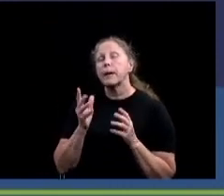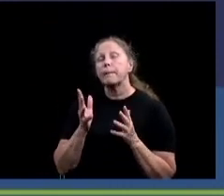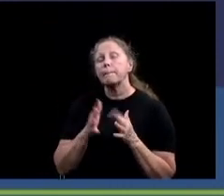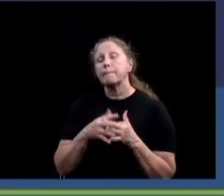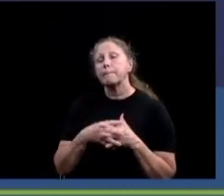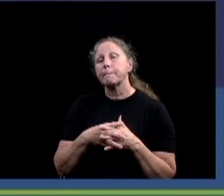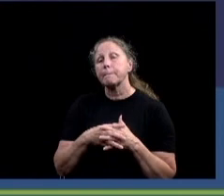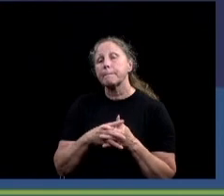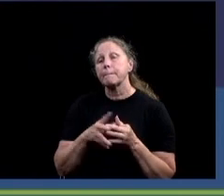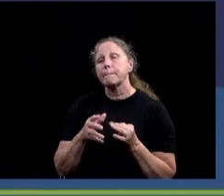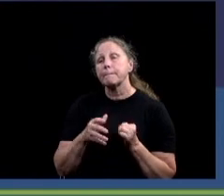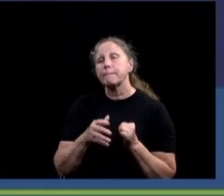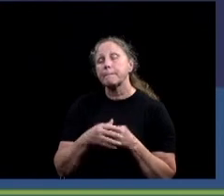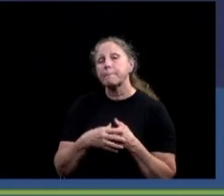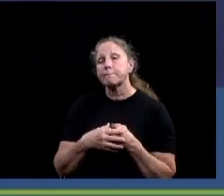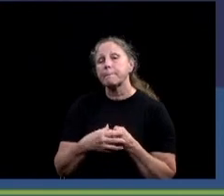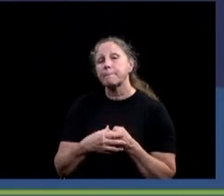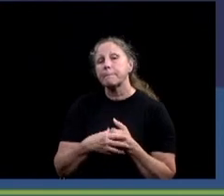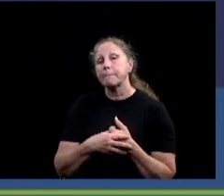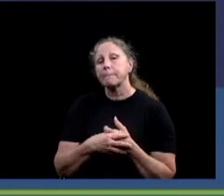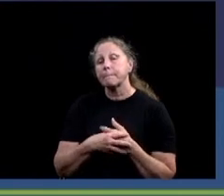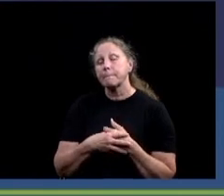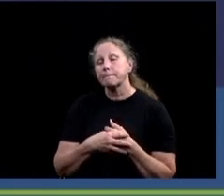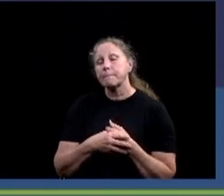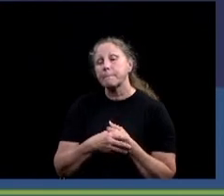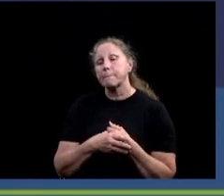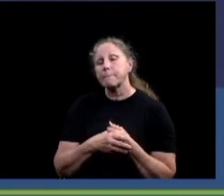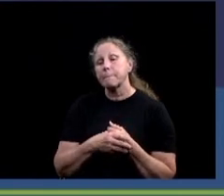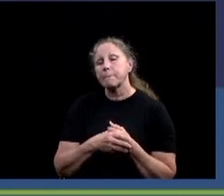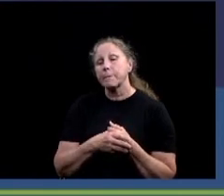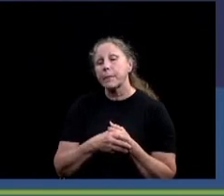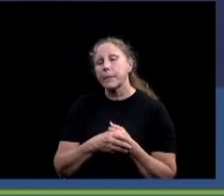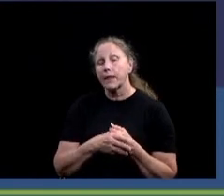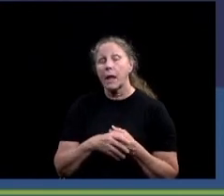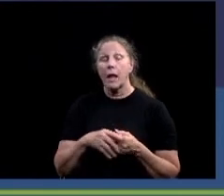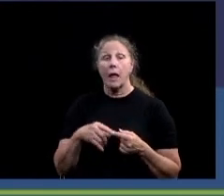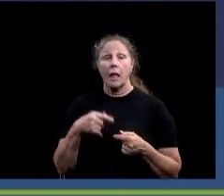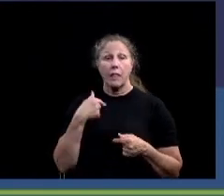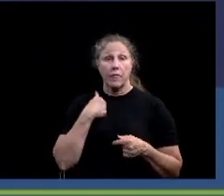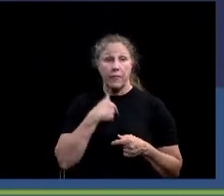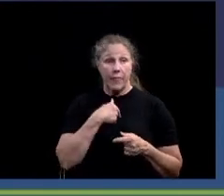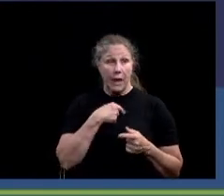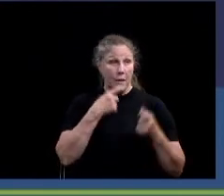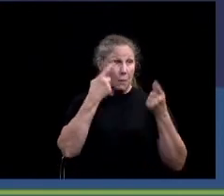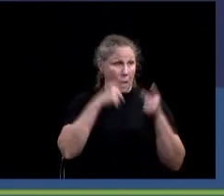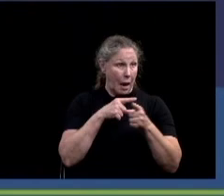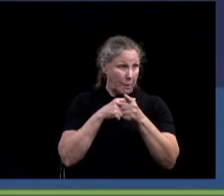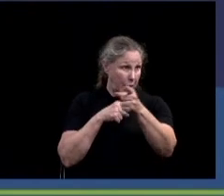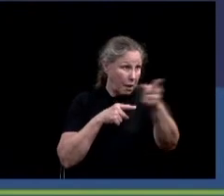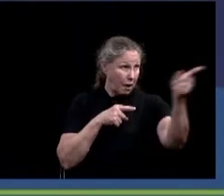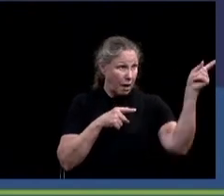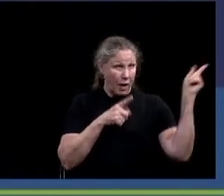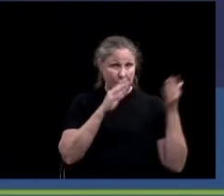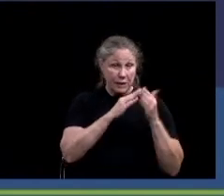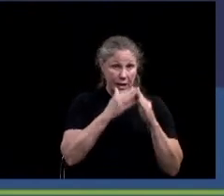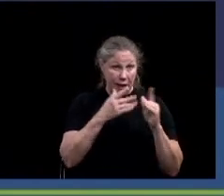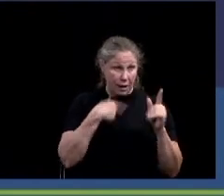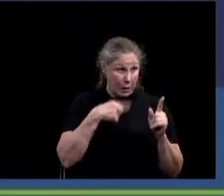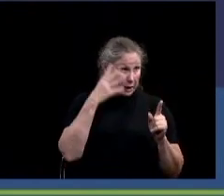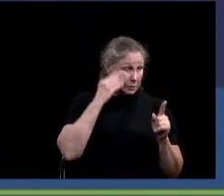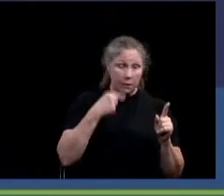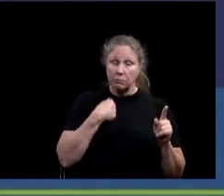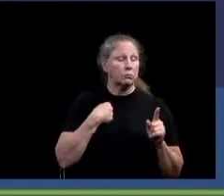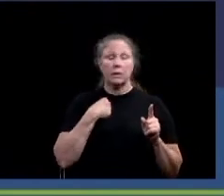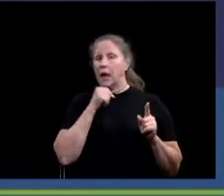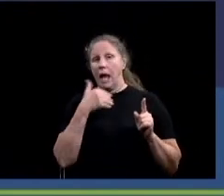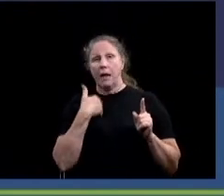we haven't had to personally bear the brunt and burden that many cities have recently. And we